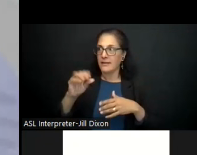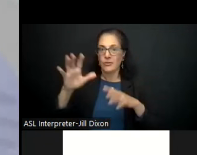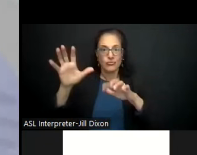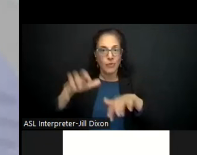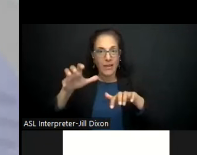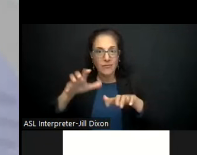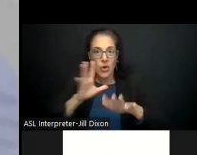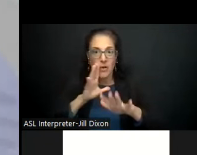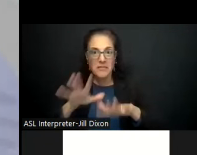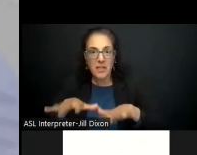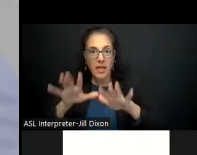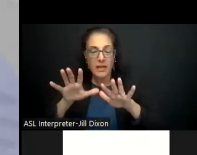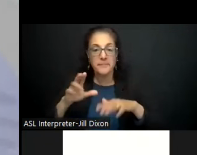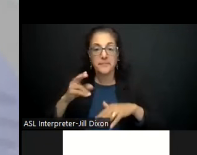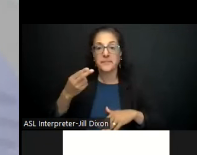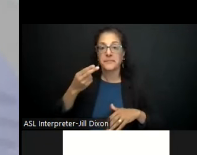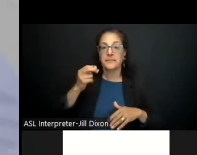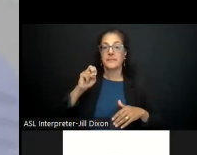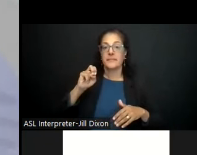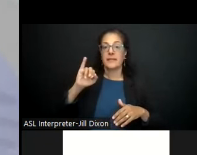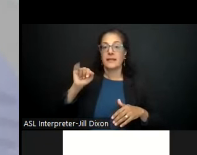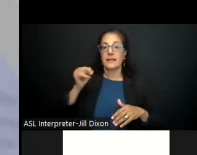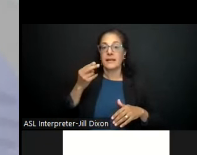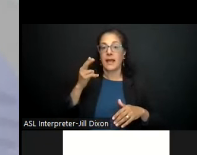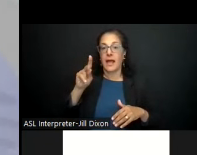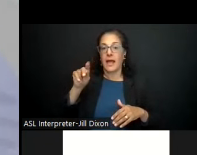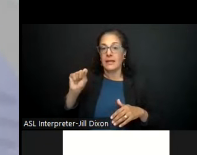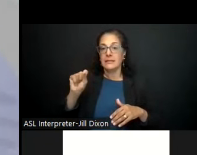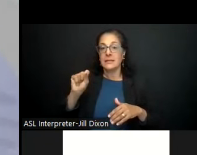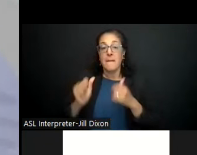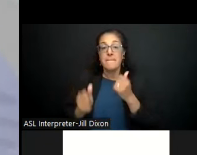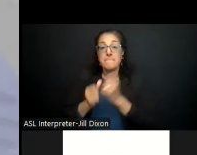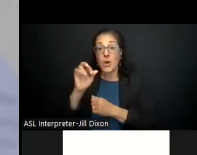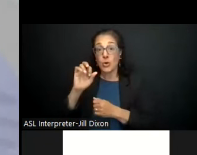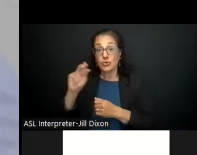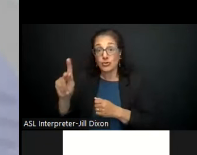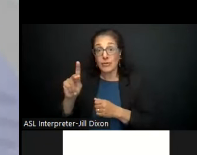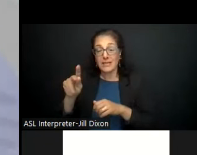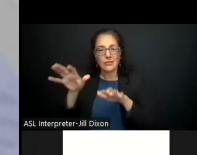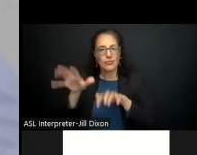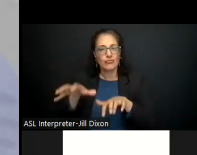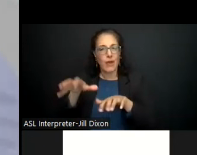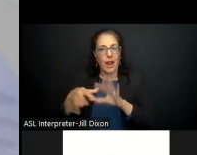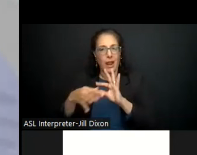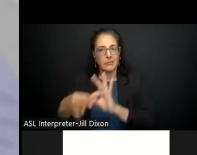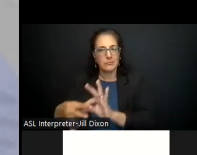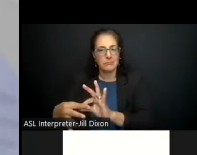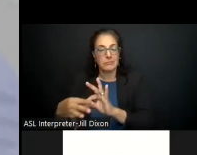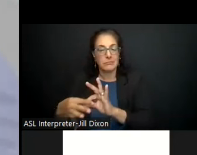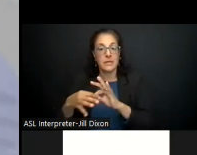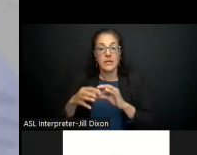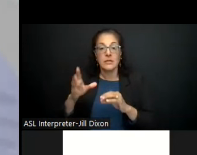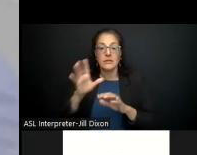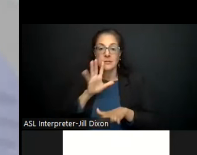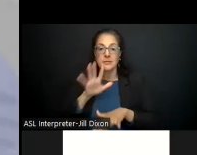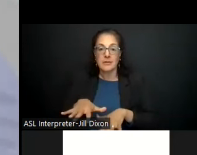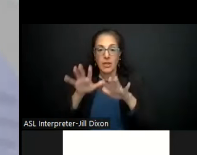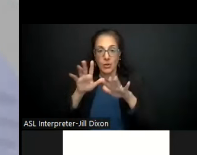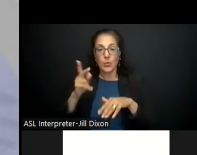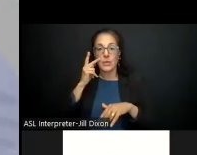most of the risk is limited to rainfall flooding, we see some main green